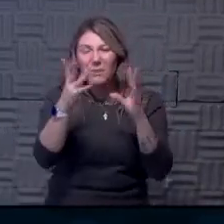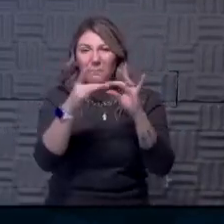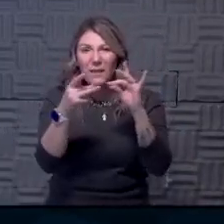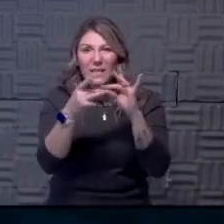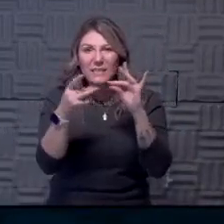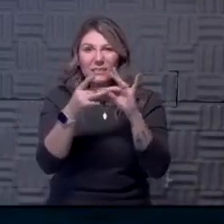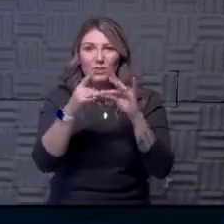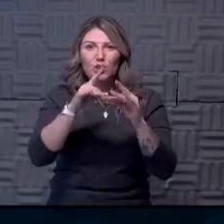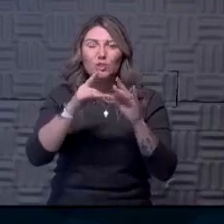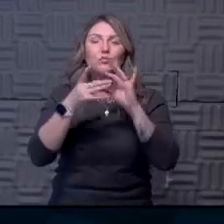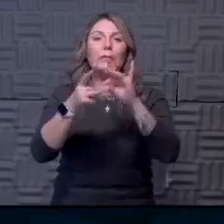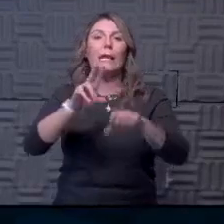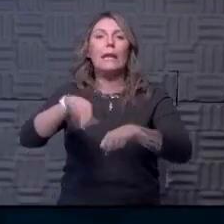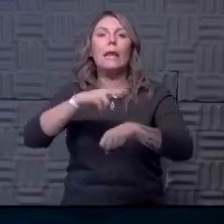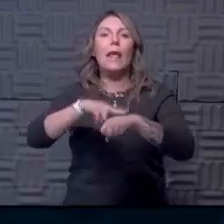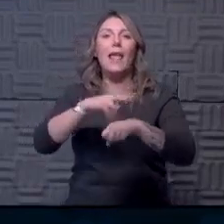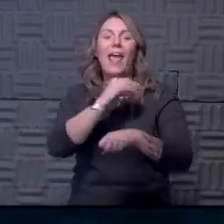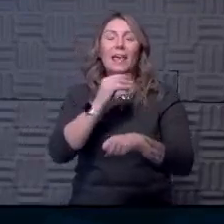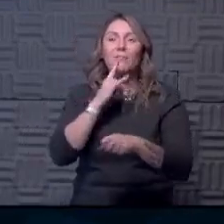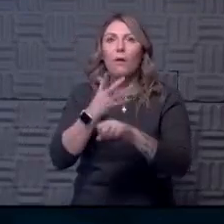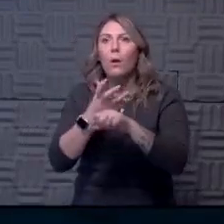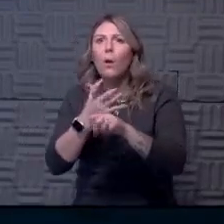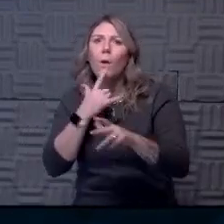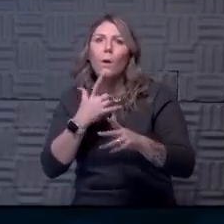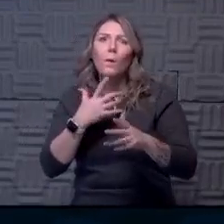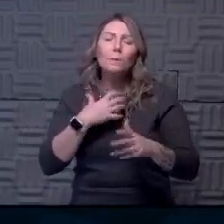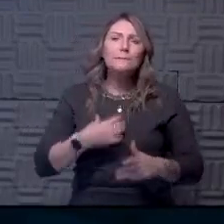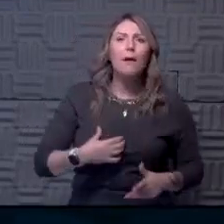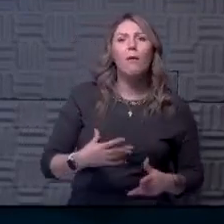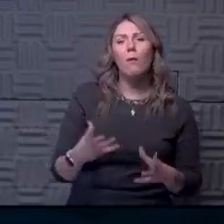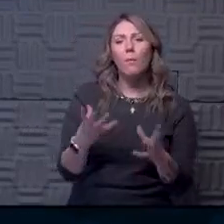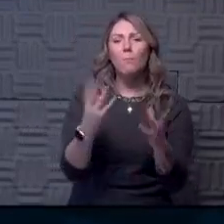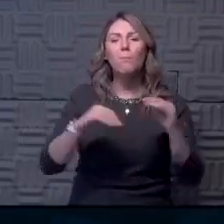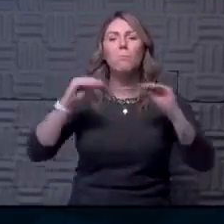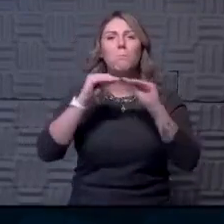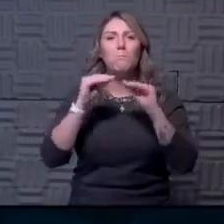level, and they're hungry for more local information in their language.